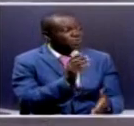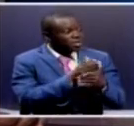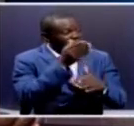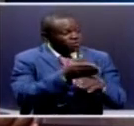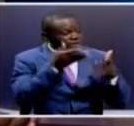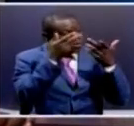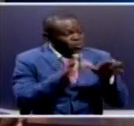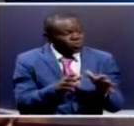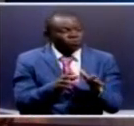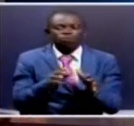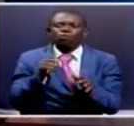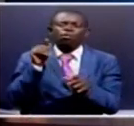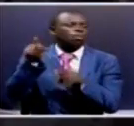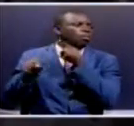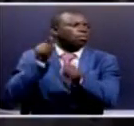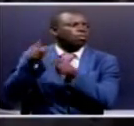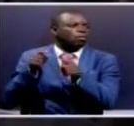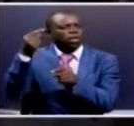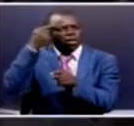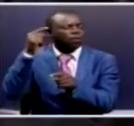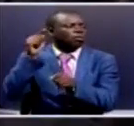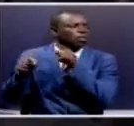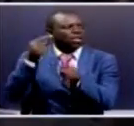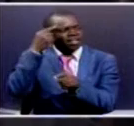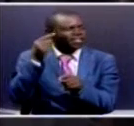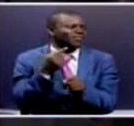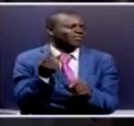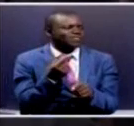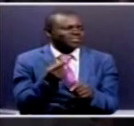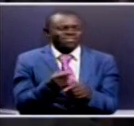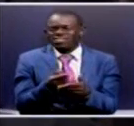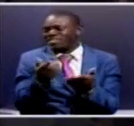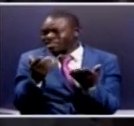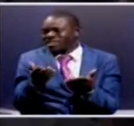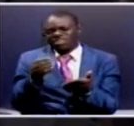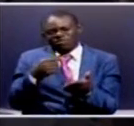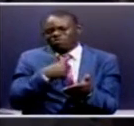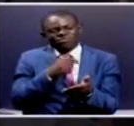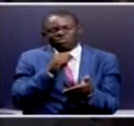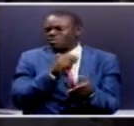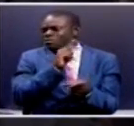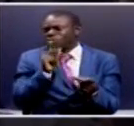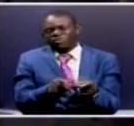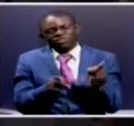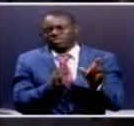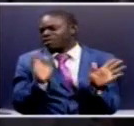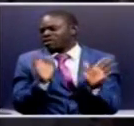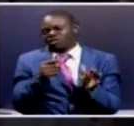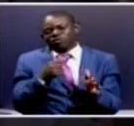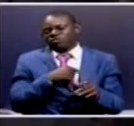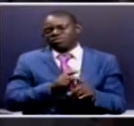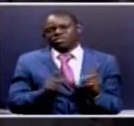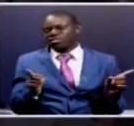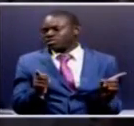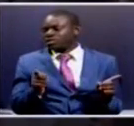the system of not being fair. Well, but you know, that is the point. I don't want to be part of that opposition. You know, I want to be part of